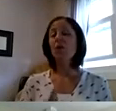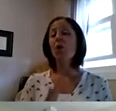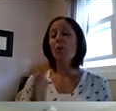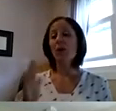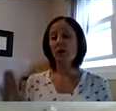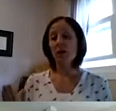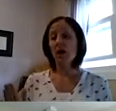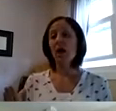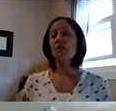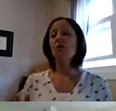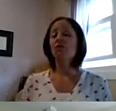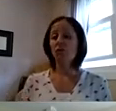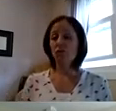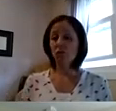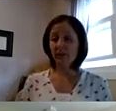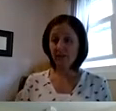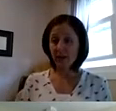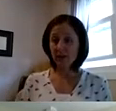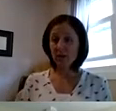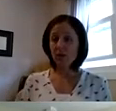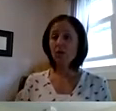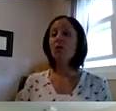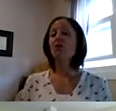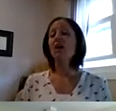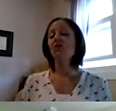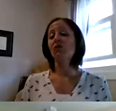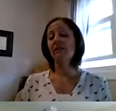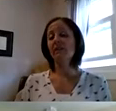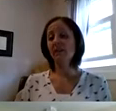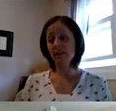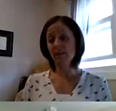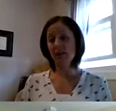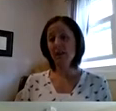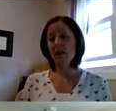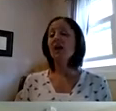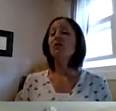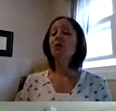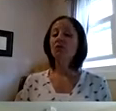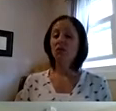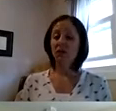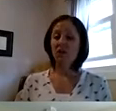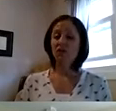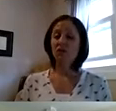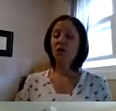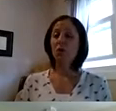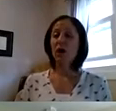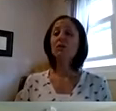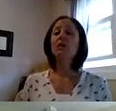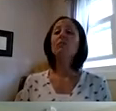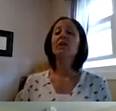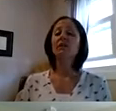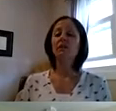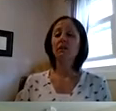three will open on June 22nd, close on July 6th. And those notifications would go